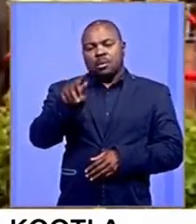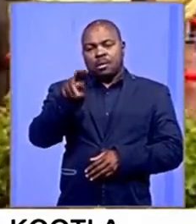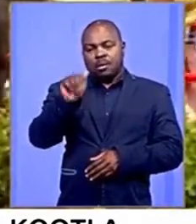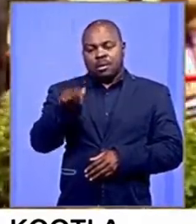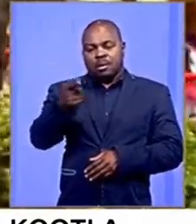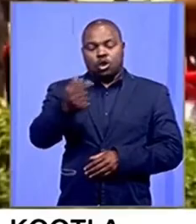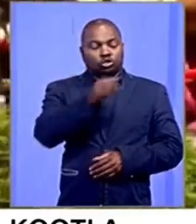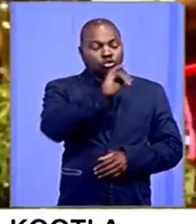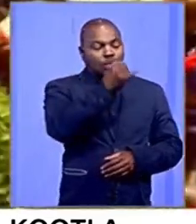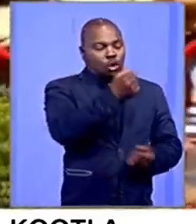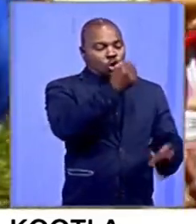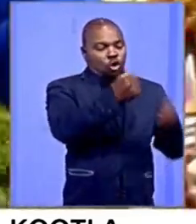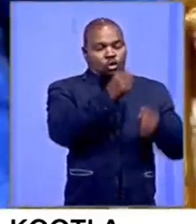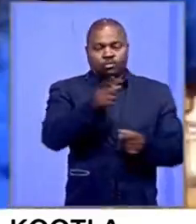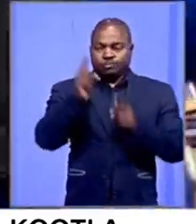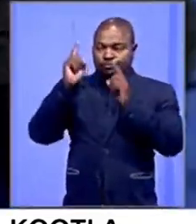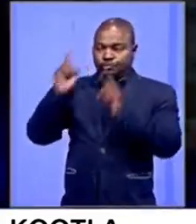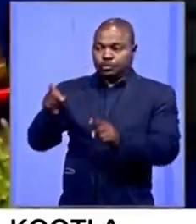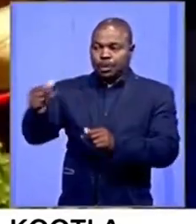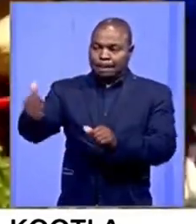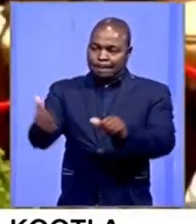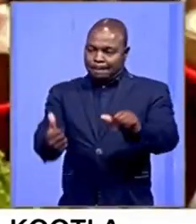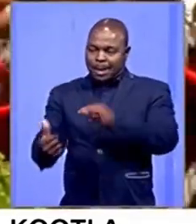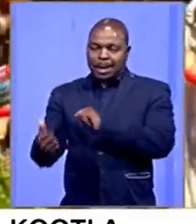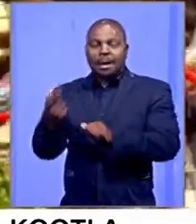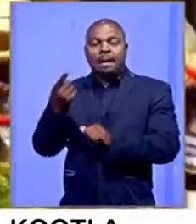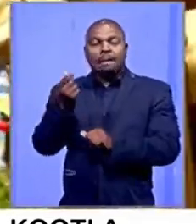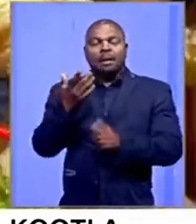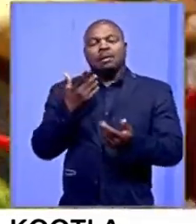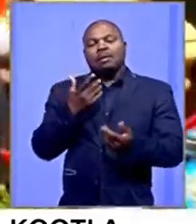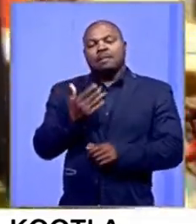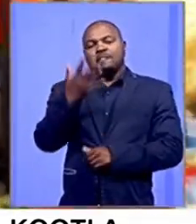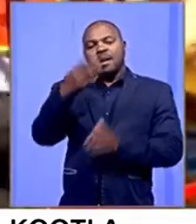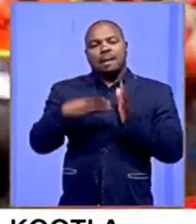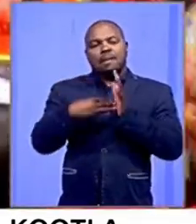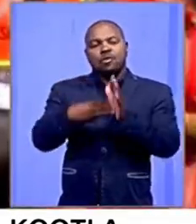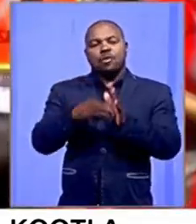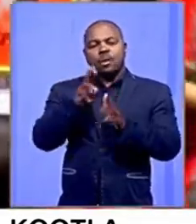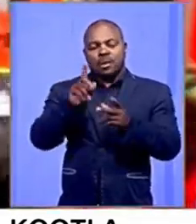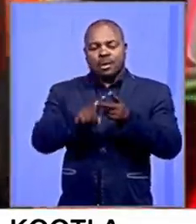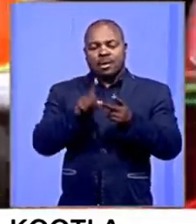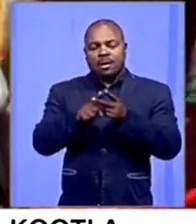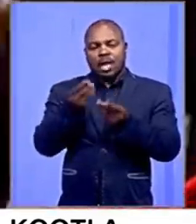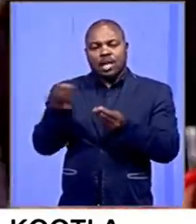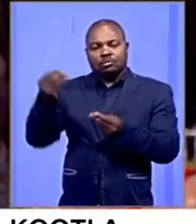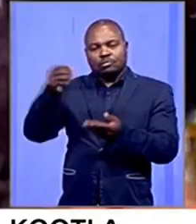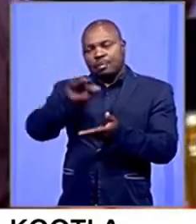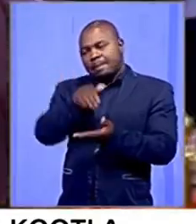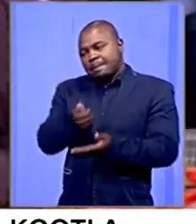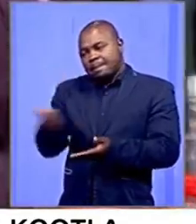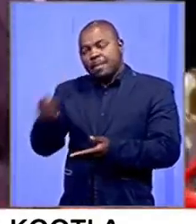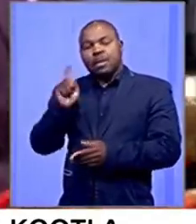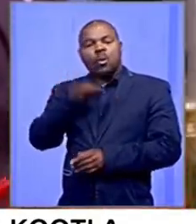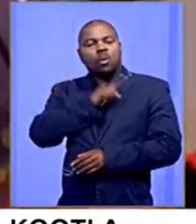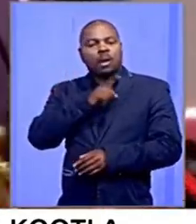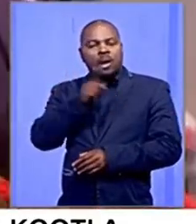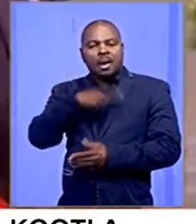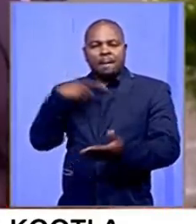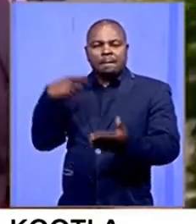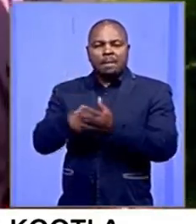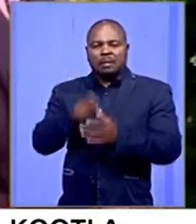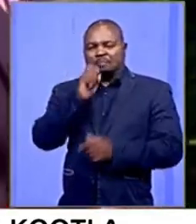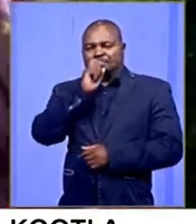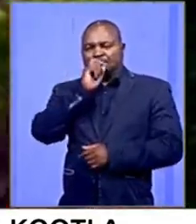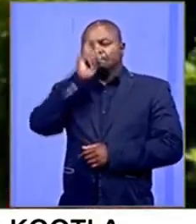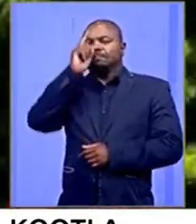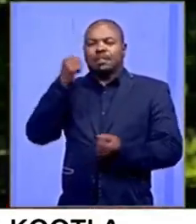Johannesburg go lefela morago mašeleng a go feta dimilione tse hlano le manamanyana a yona. Mašeleng a ke a difatanaga tša mabaibai tšeo